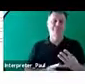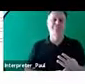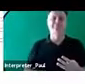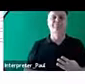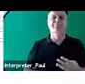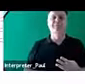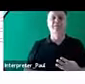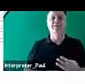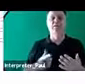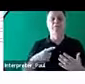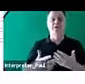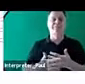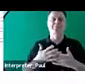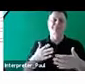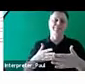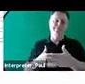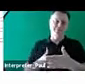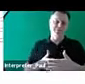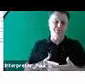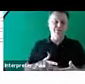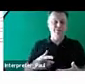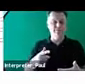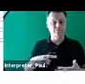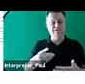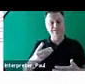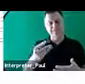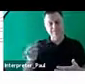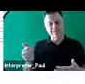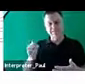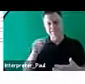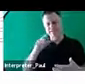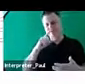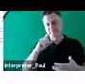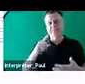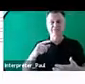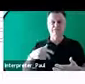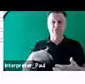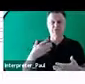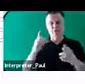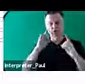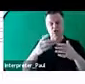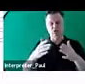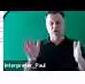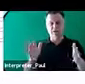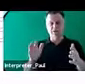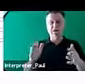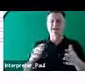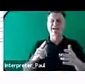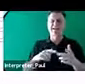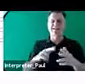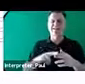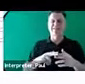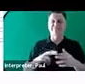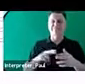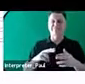with a huge barrier. Because not only are some individuals so concerned to be open that actually they're taking themselves out of the recruitment